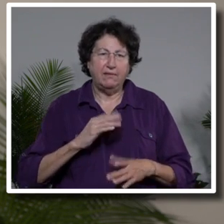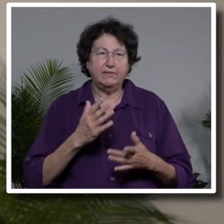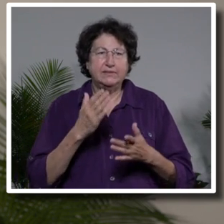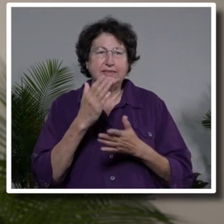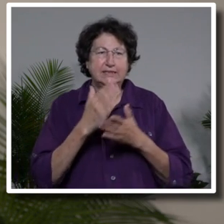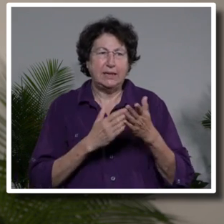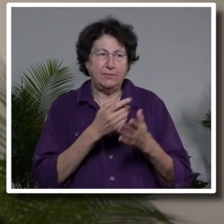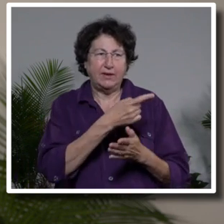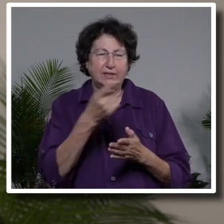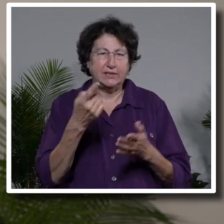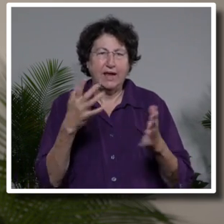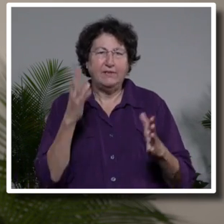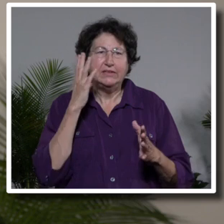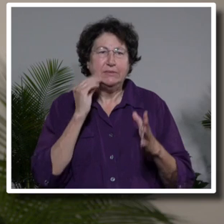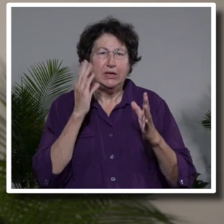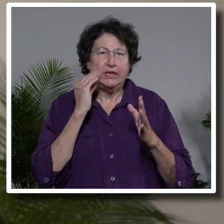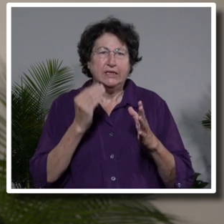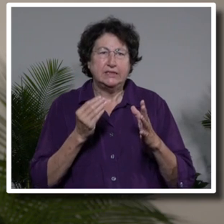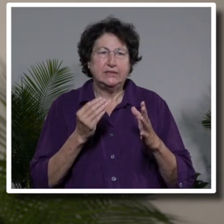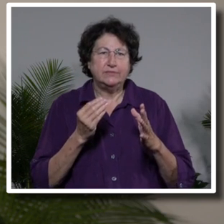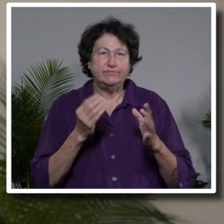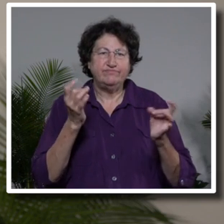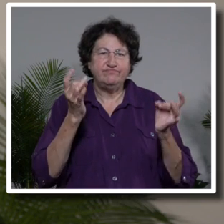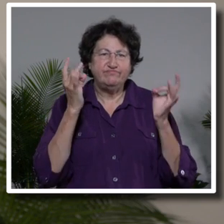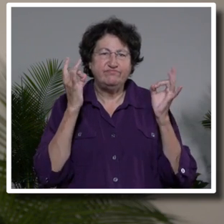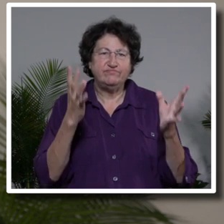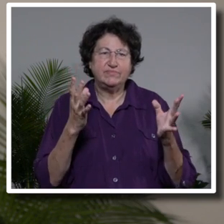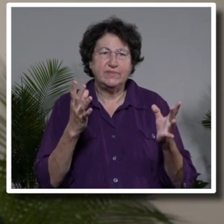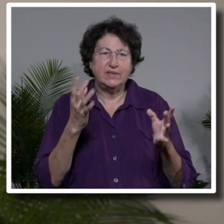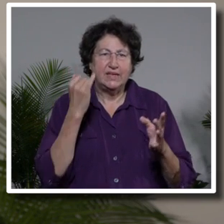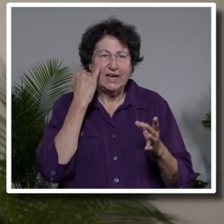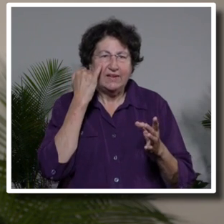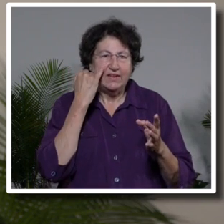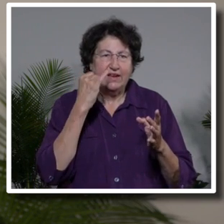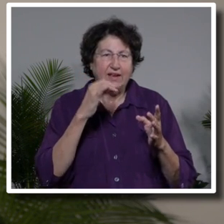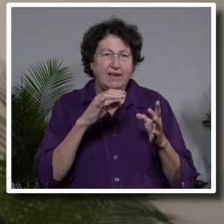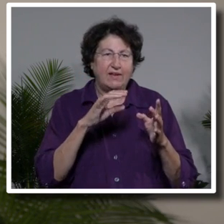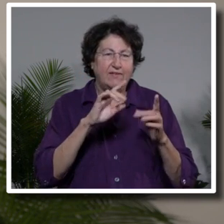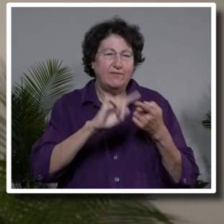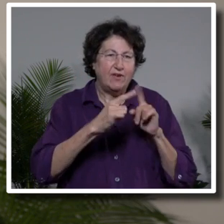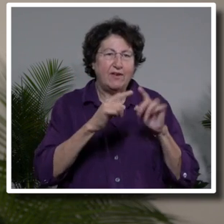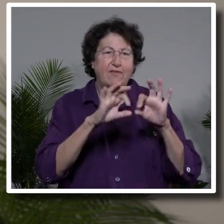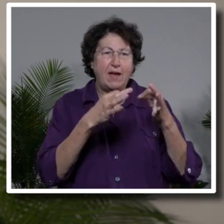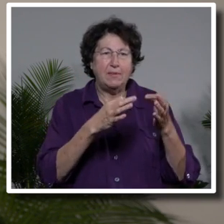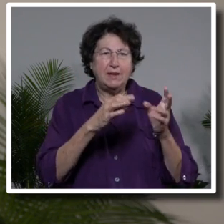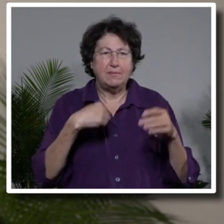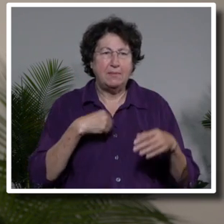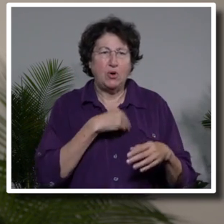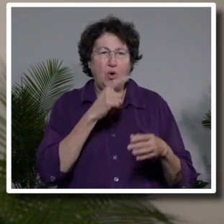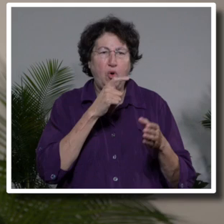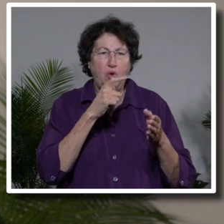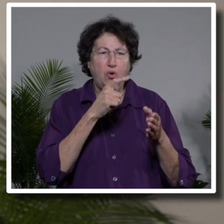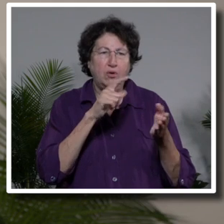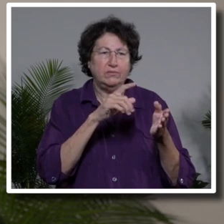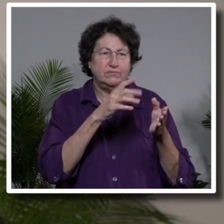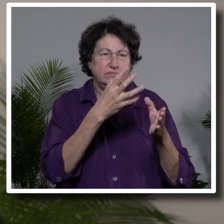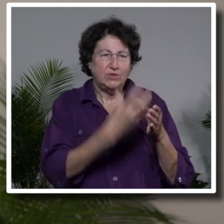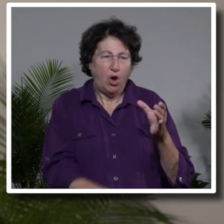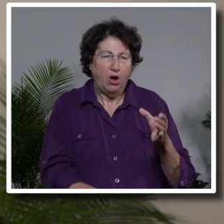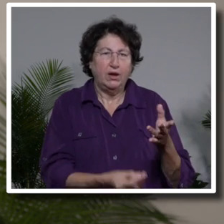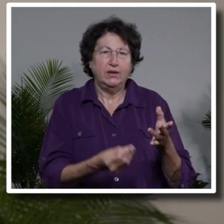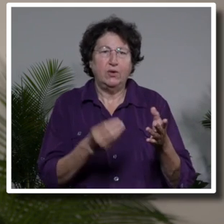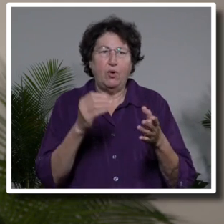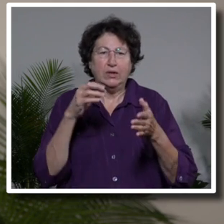us have gone through tough times. Whether we lost someone we hold dear, or studied for a test for 2 weeks just to get a D,